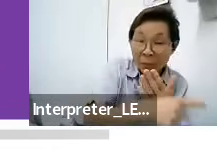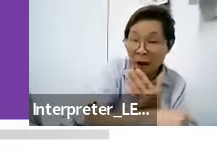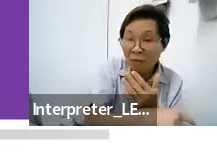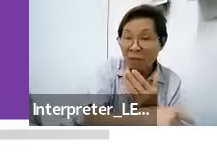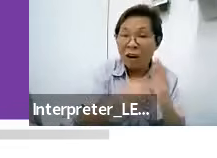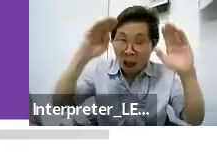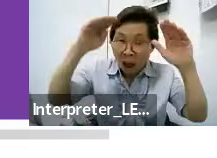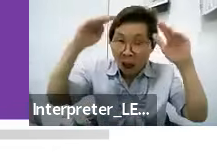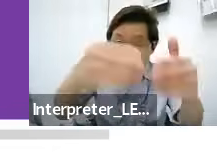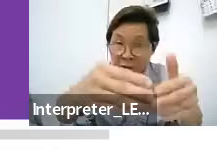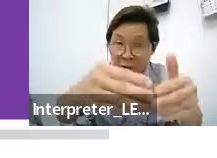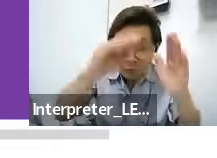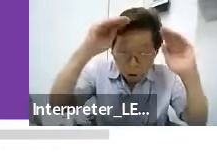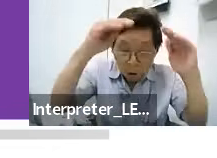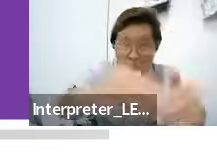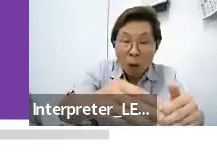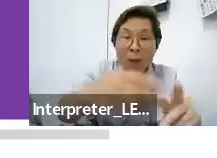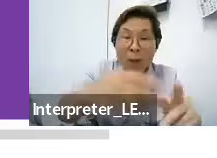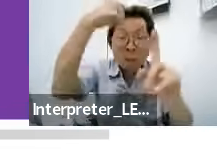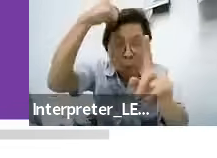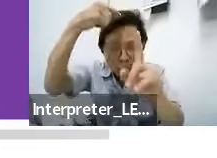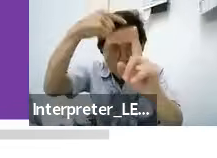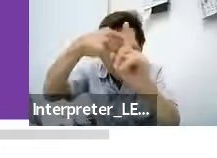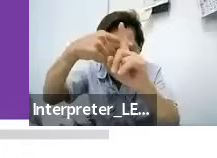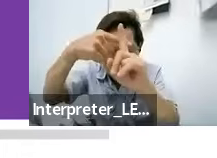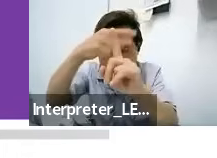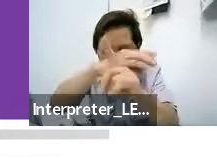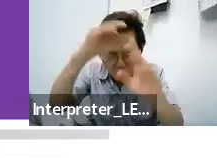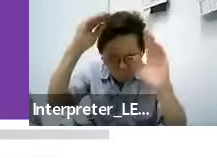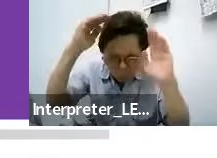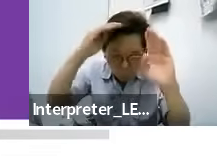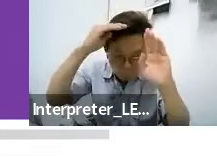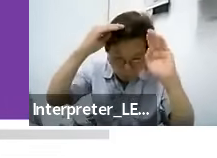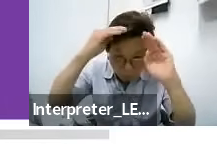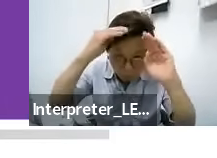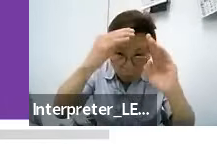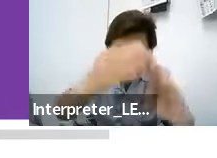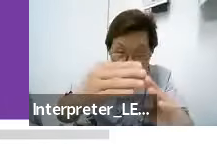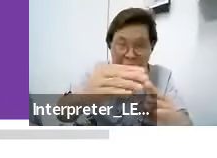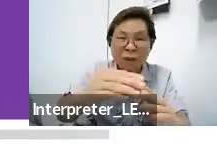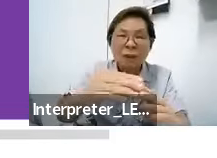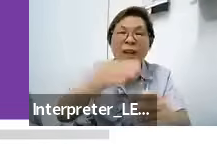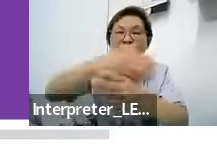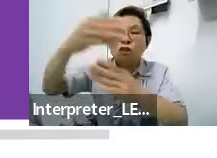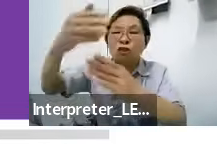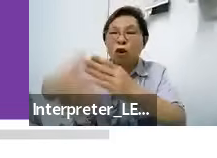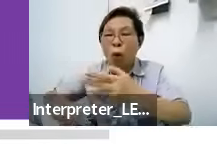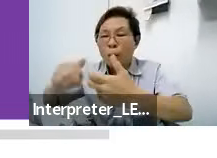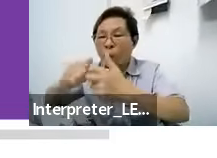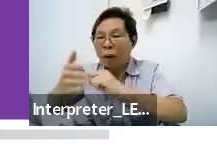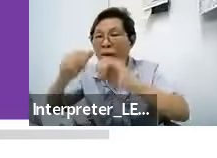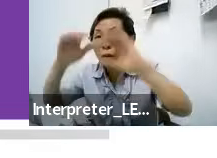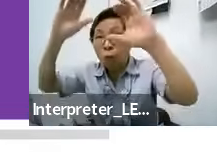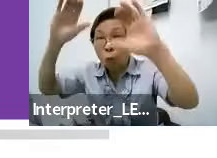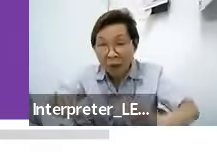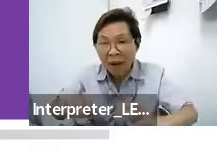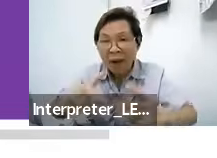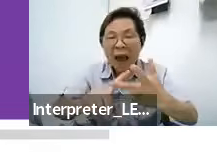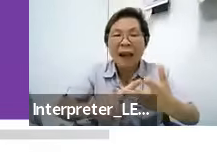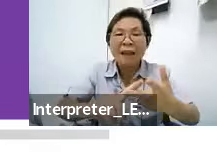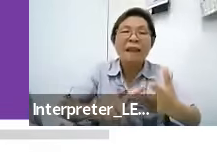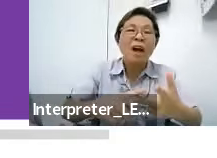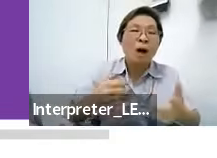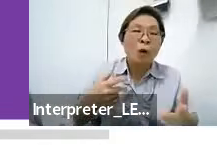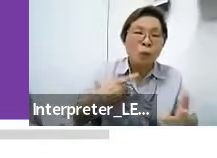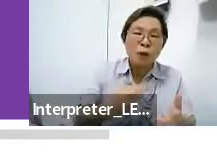emphasize positive mindset and emphasize solution-based approaches and outcomes, we also hope